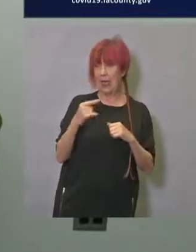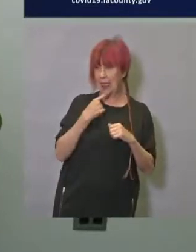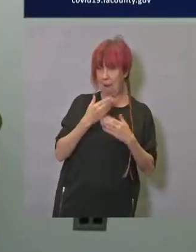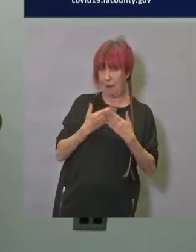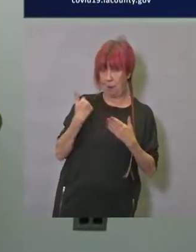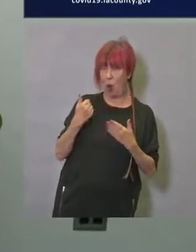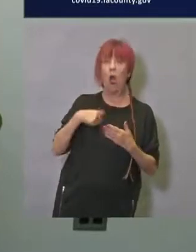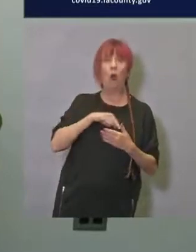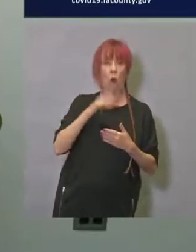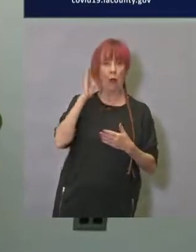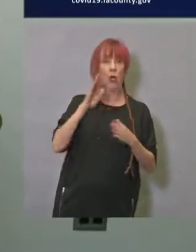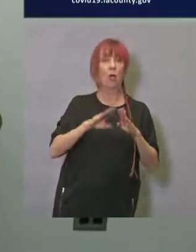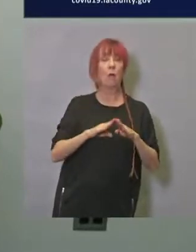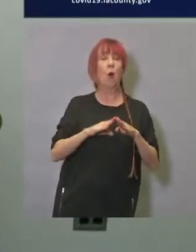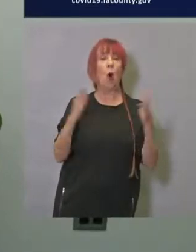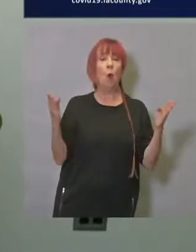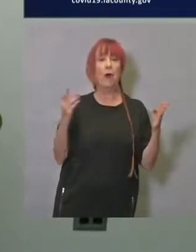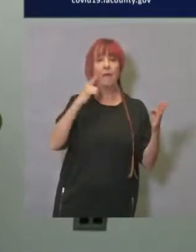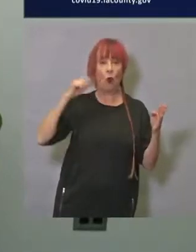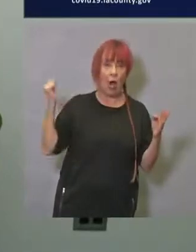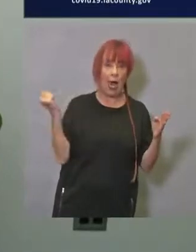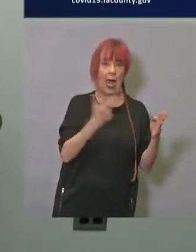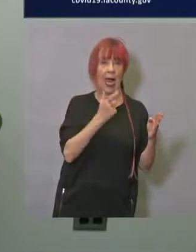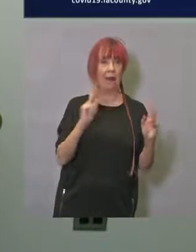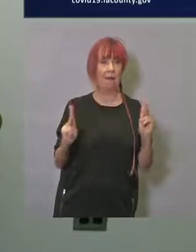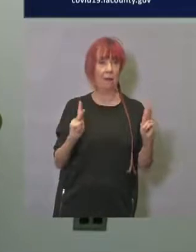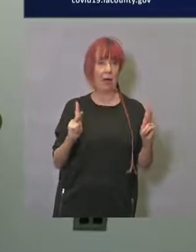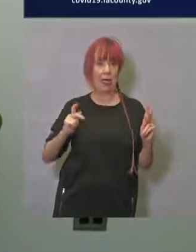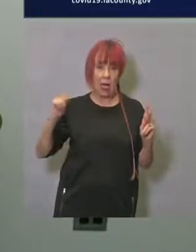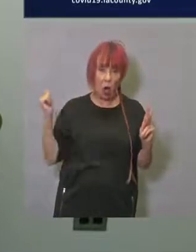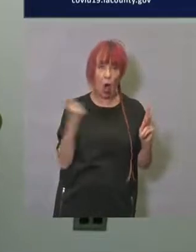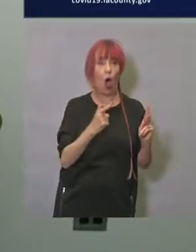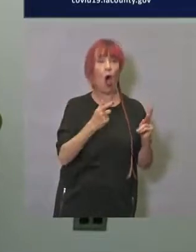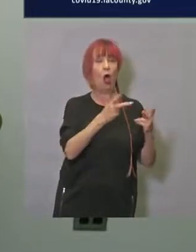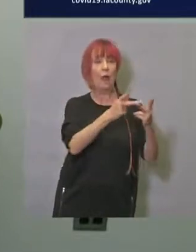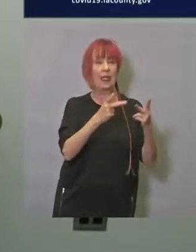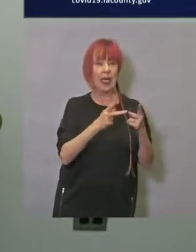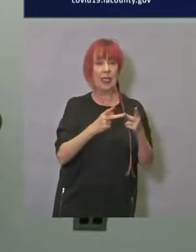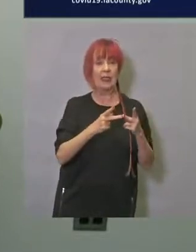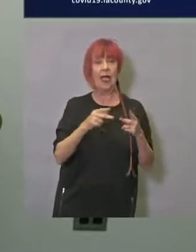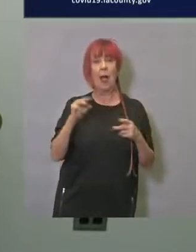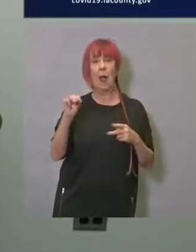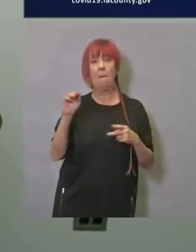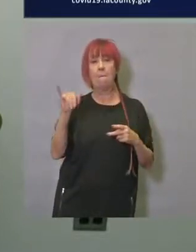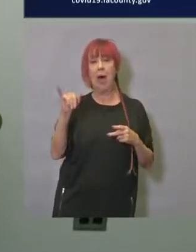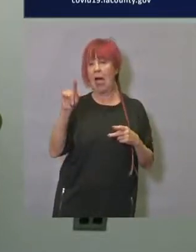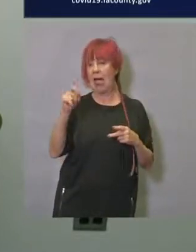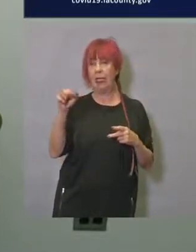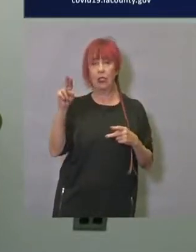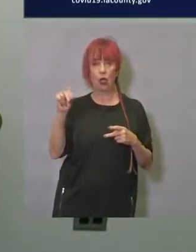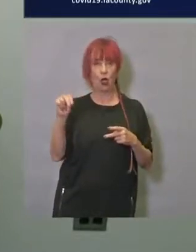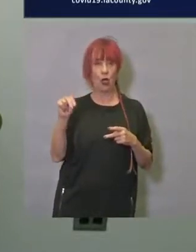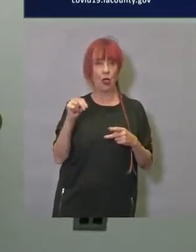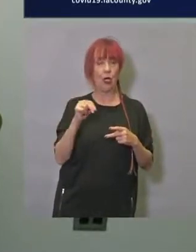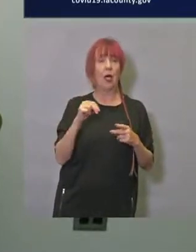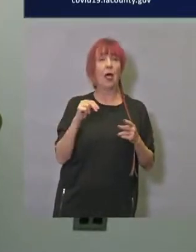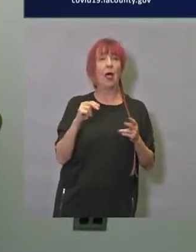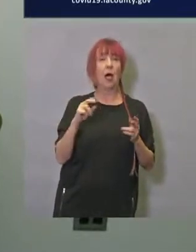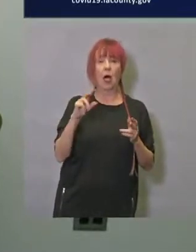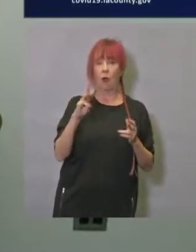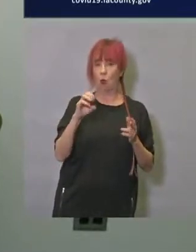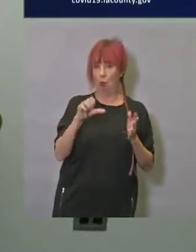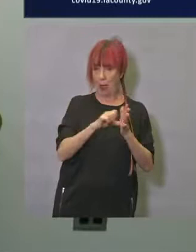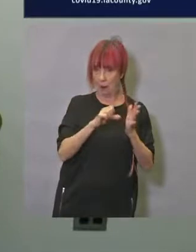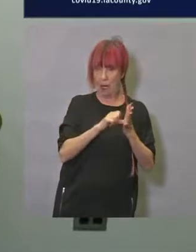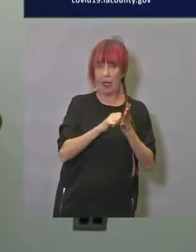be opening for everybody at all of the sites. The My Turn sites will be able to actually have appointments that